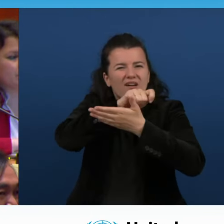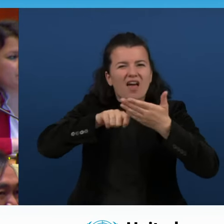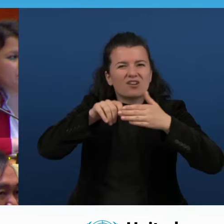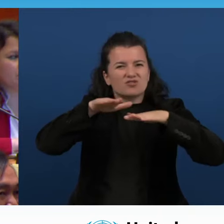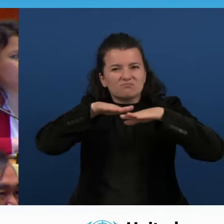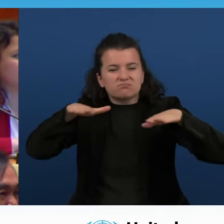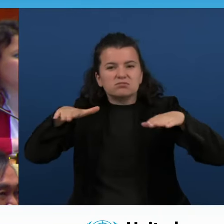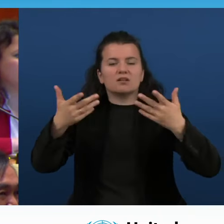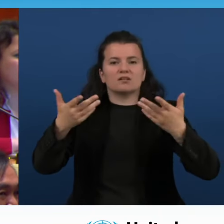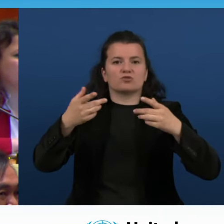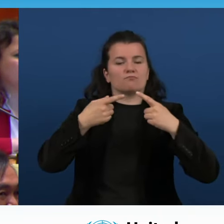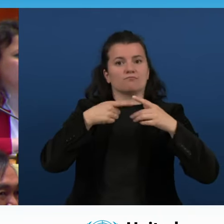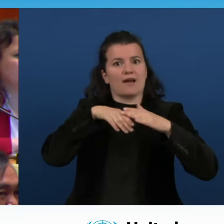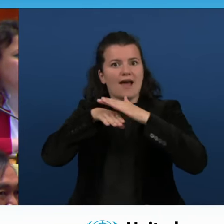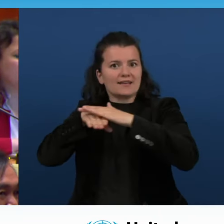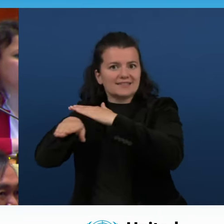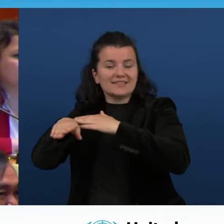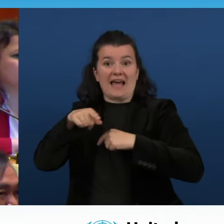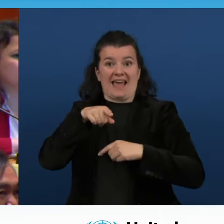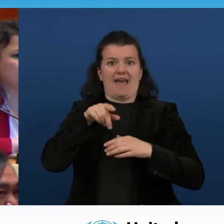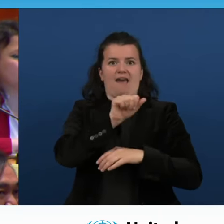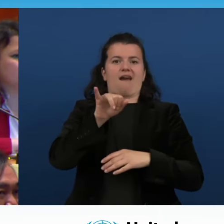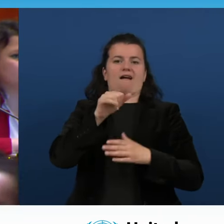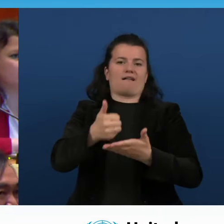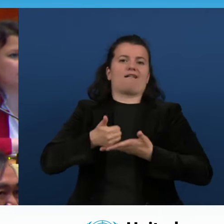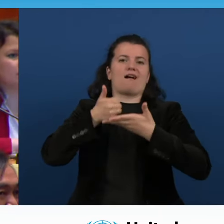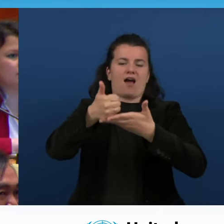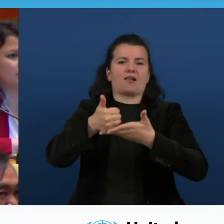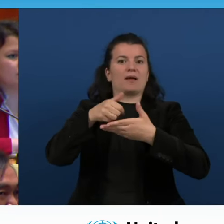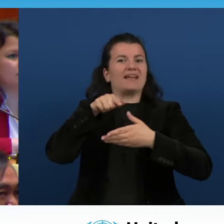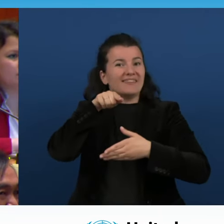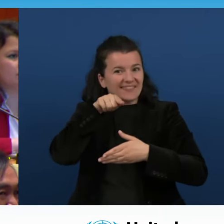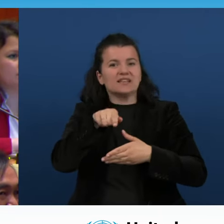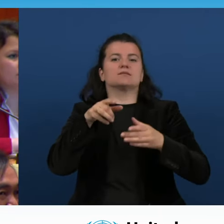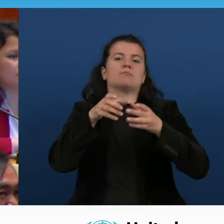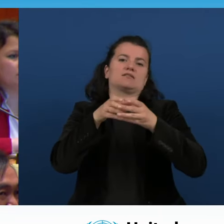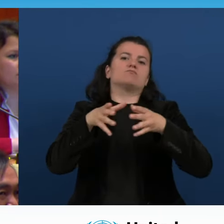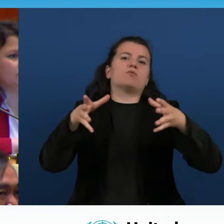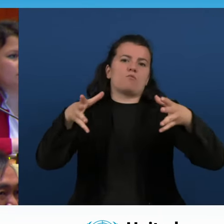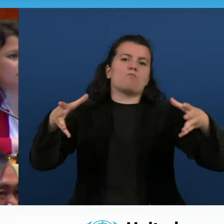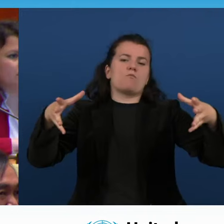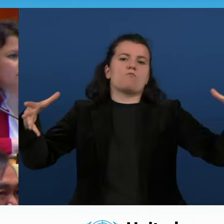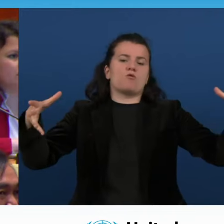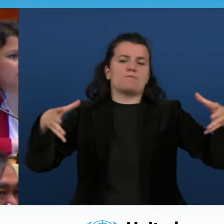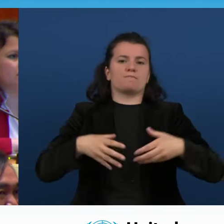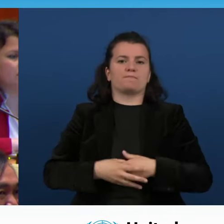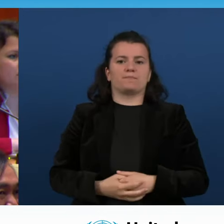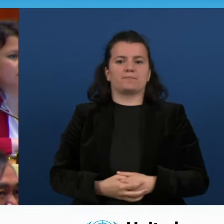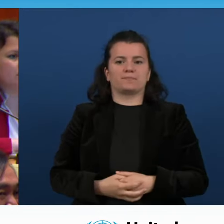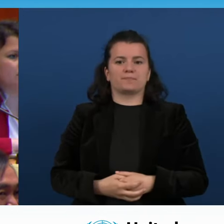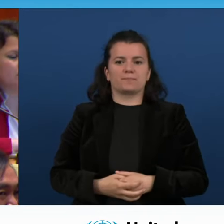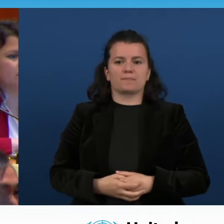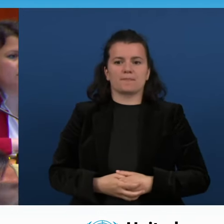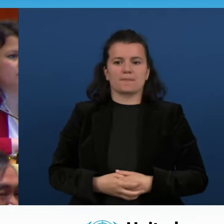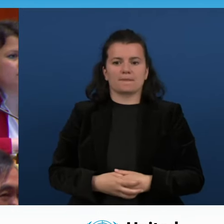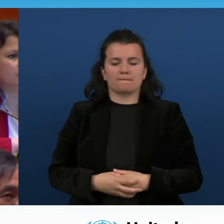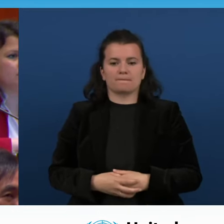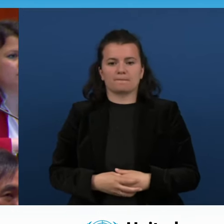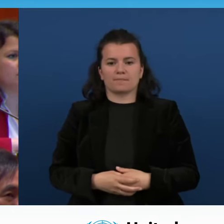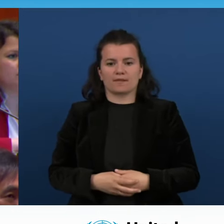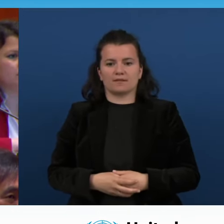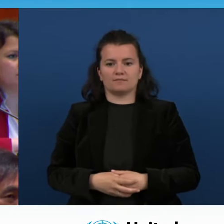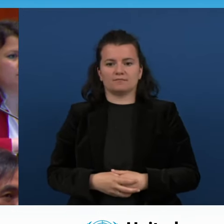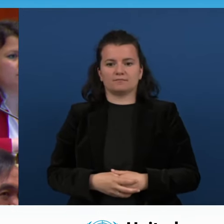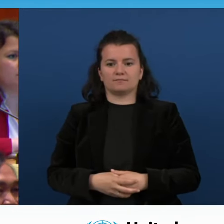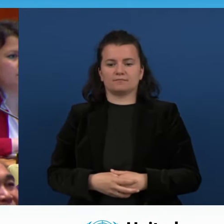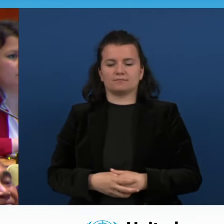support and create more of. But there's also an obstacle to youth